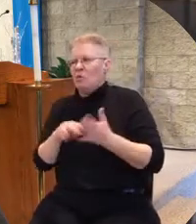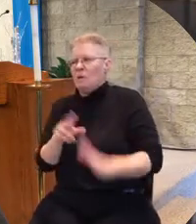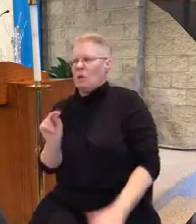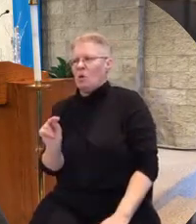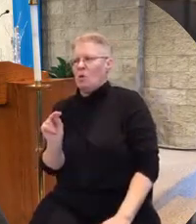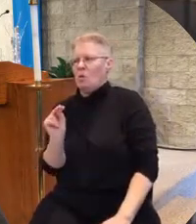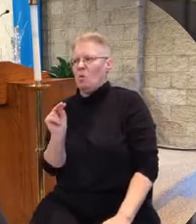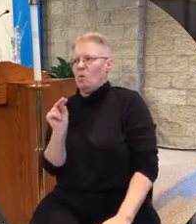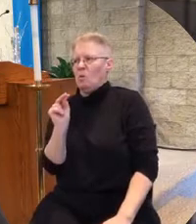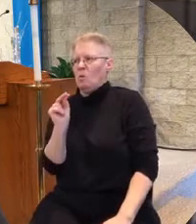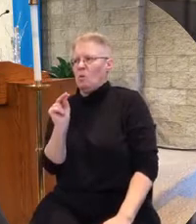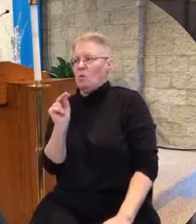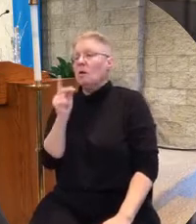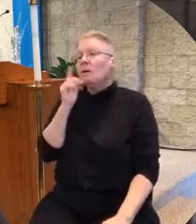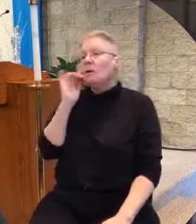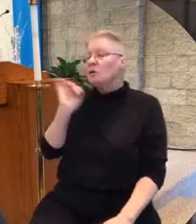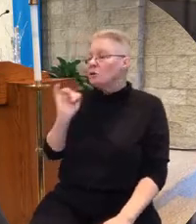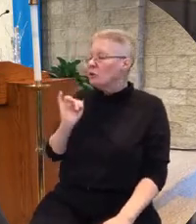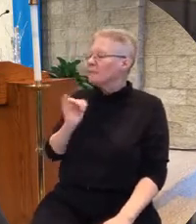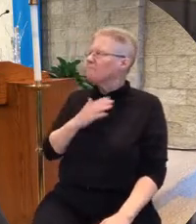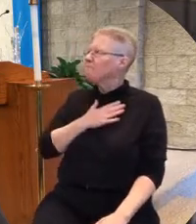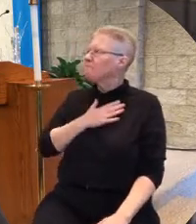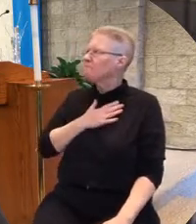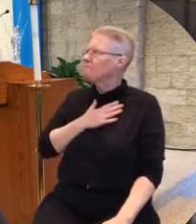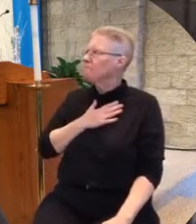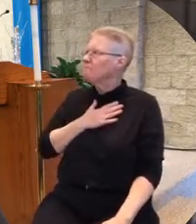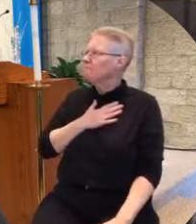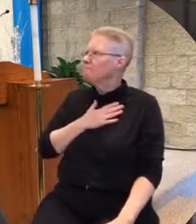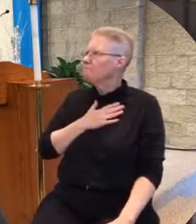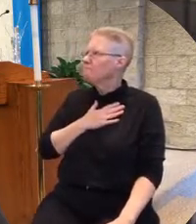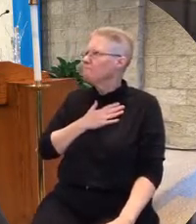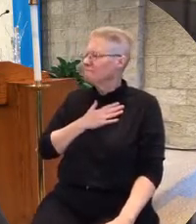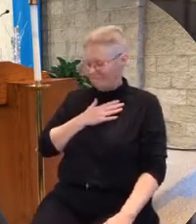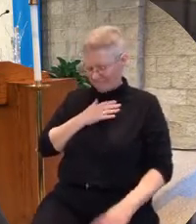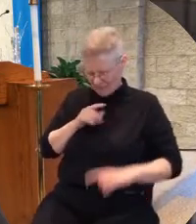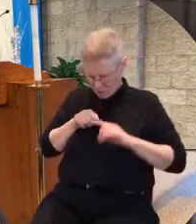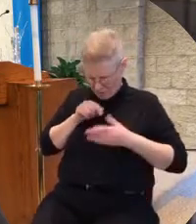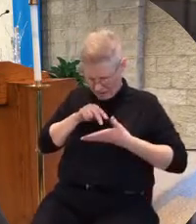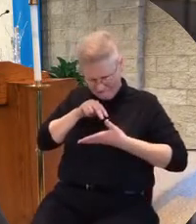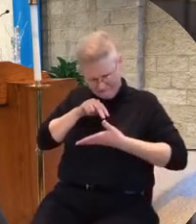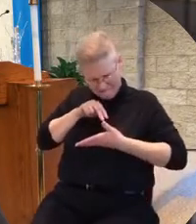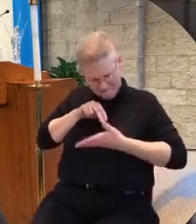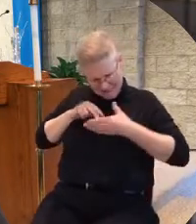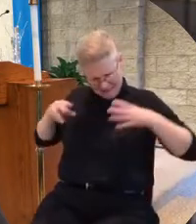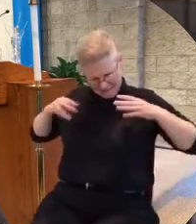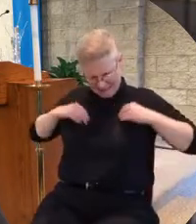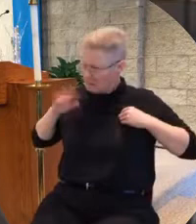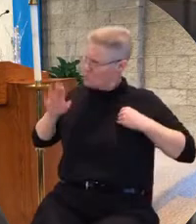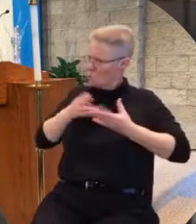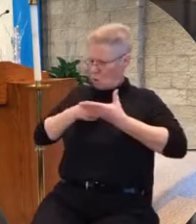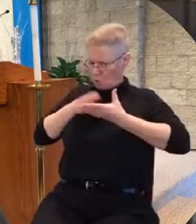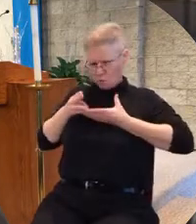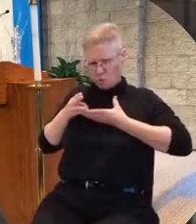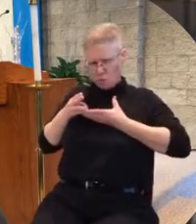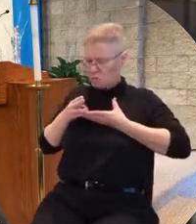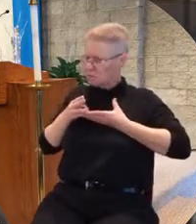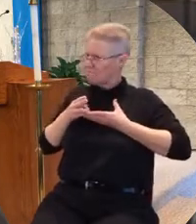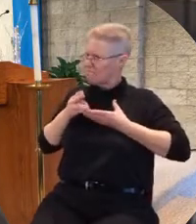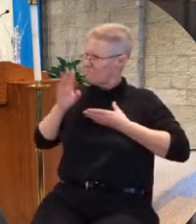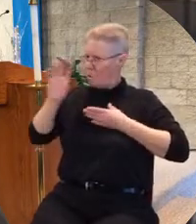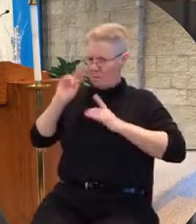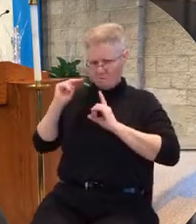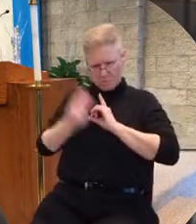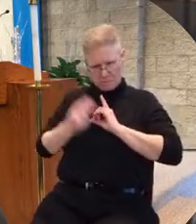It looks like not being able to stand in your truth from a place of spiritual discernment and speak up